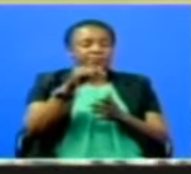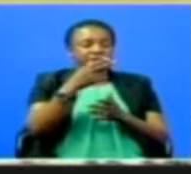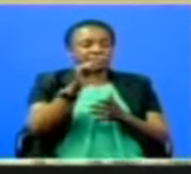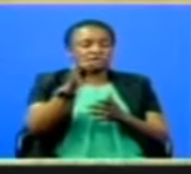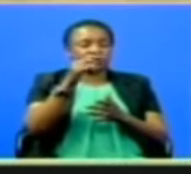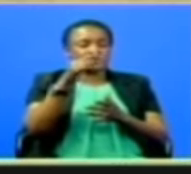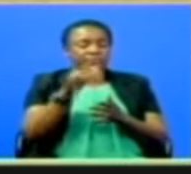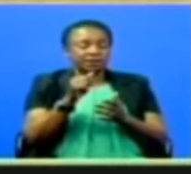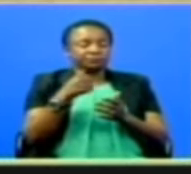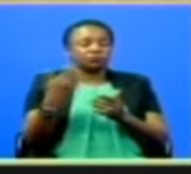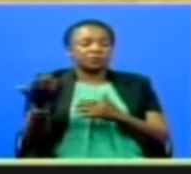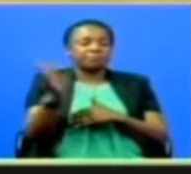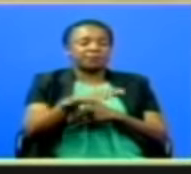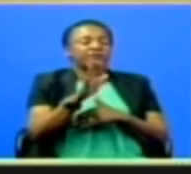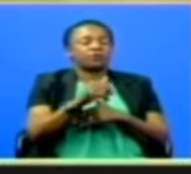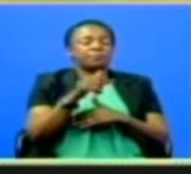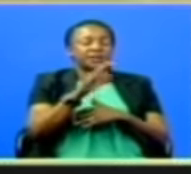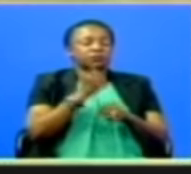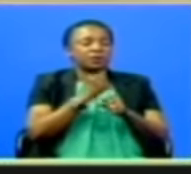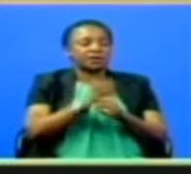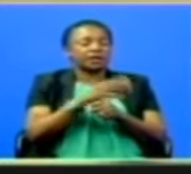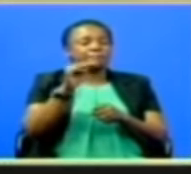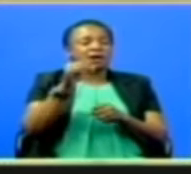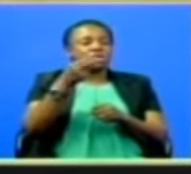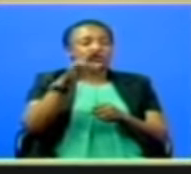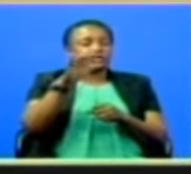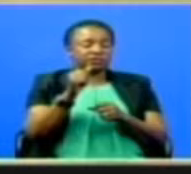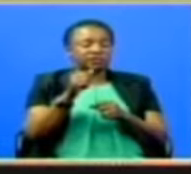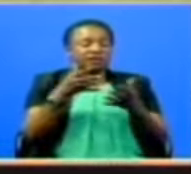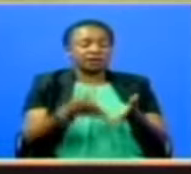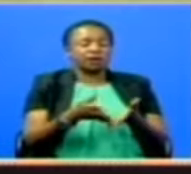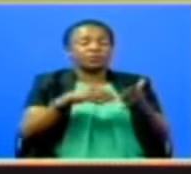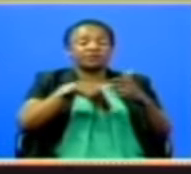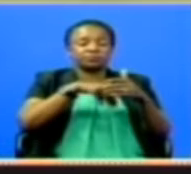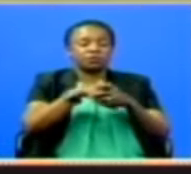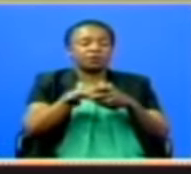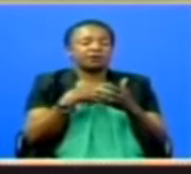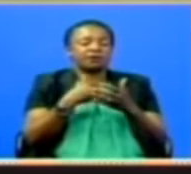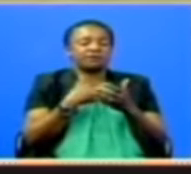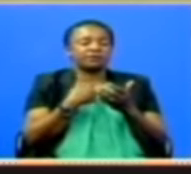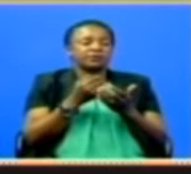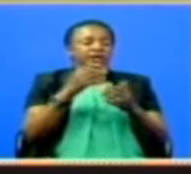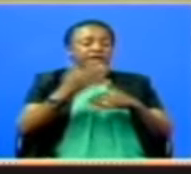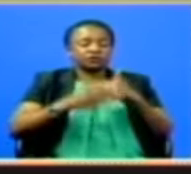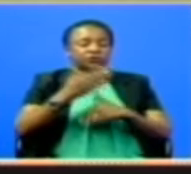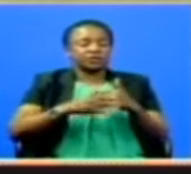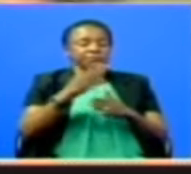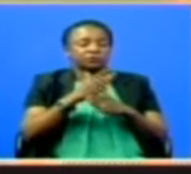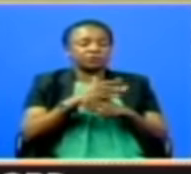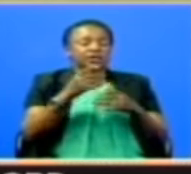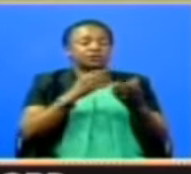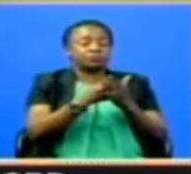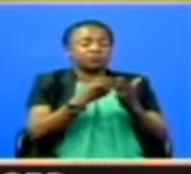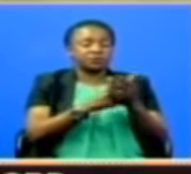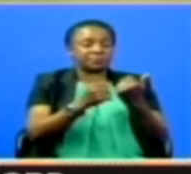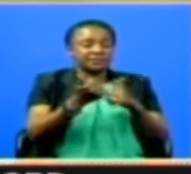Situma, who returned from CAF assignments in Mauritius. The game celebrates the relationship between Hull City and partners Sportpesa, as well as